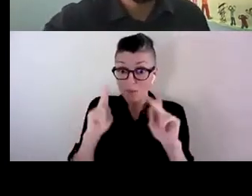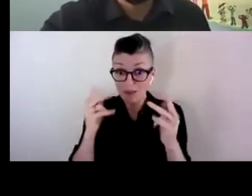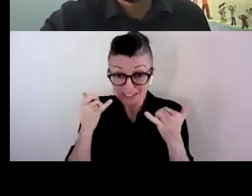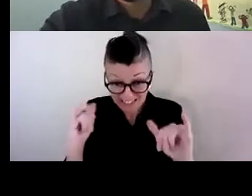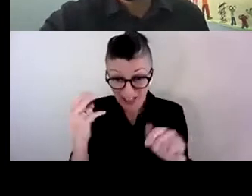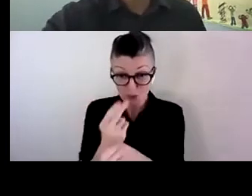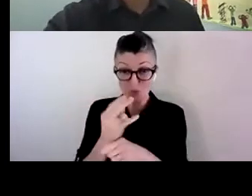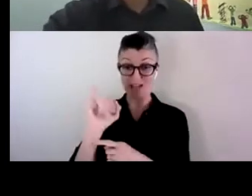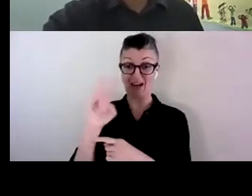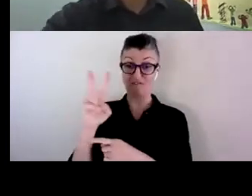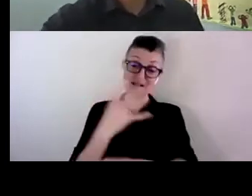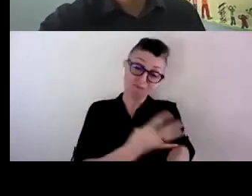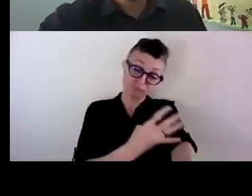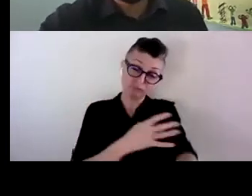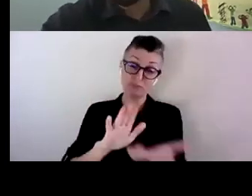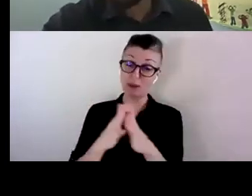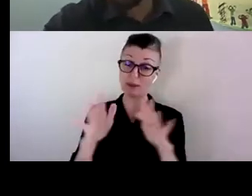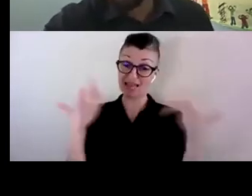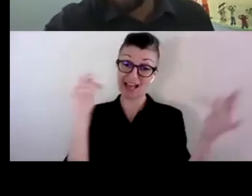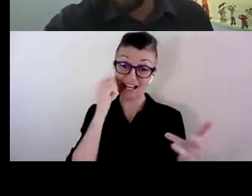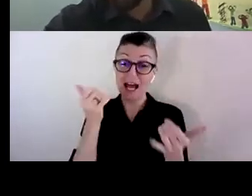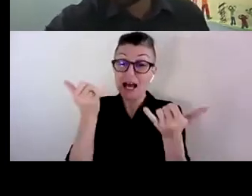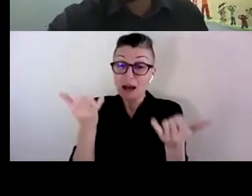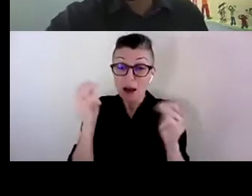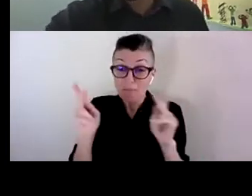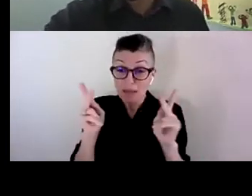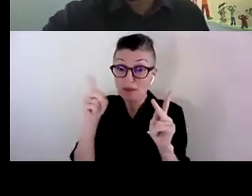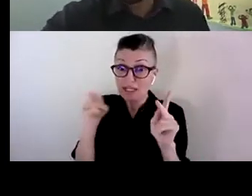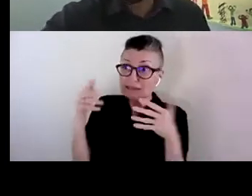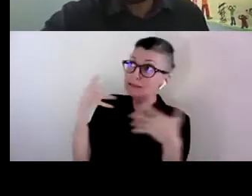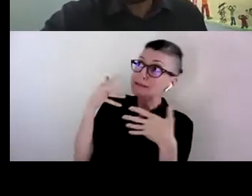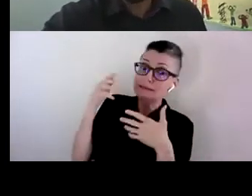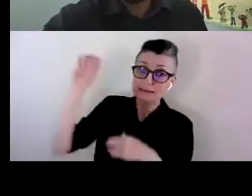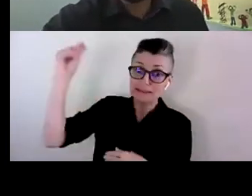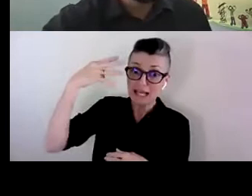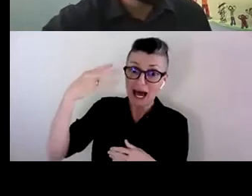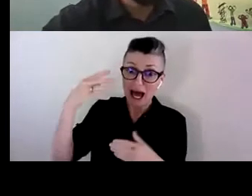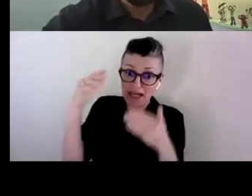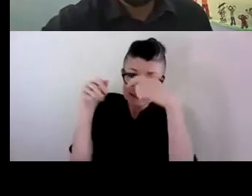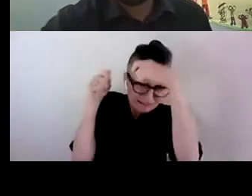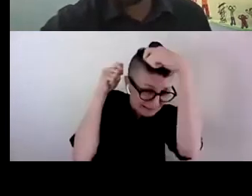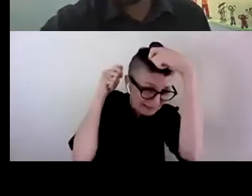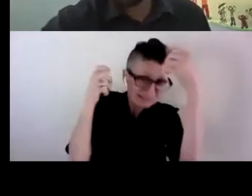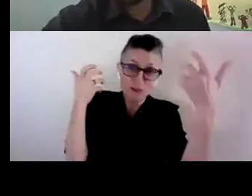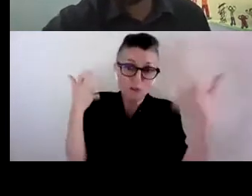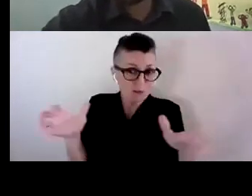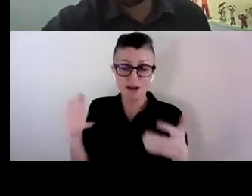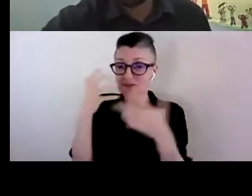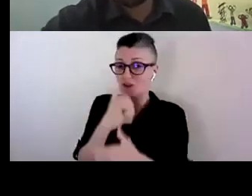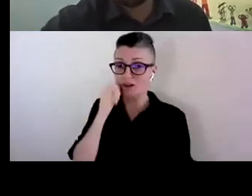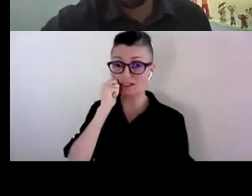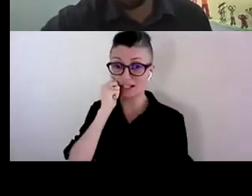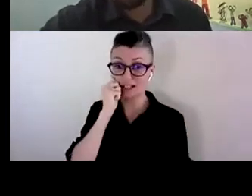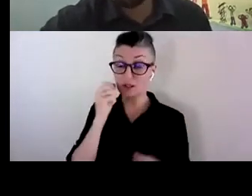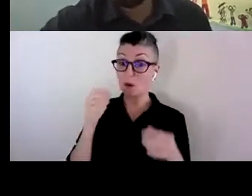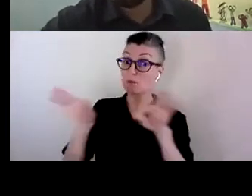to get dark that they seem afraid of the sun, so afraid that they would not come out of their homes until the sun is already beginning